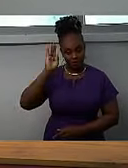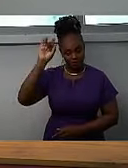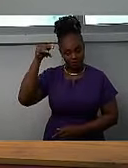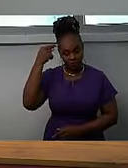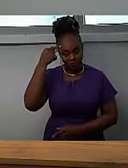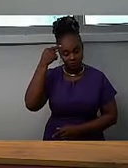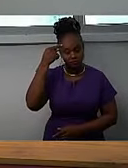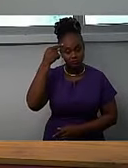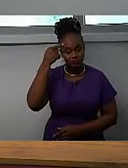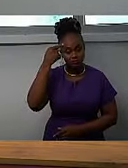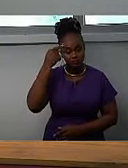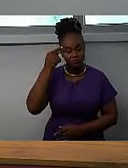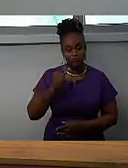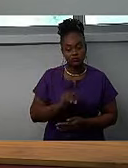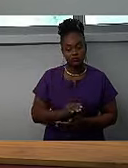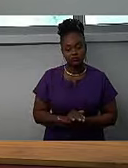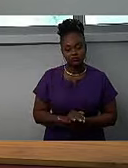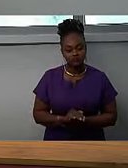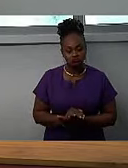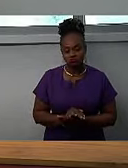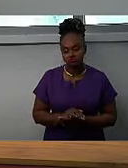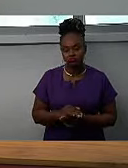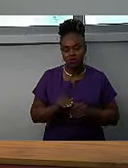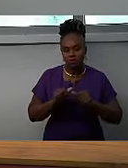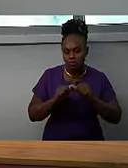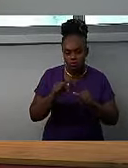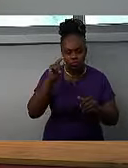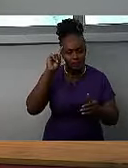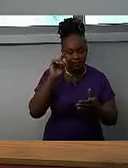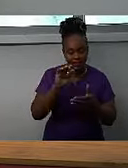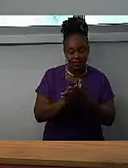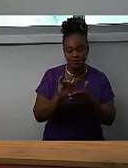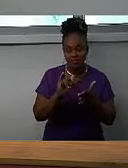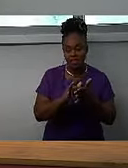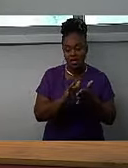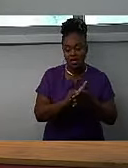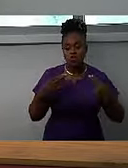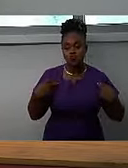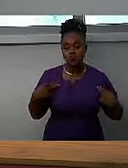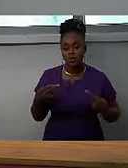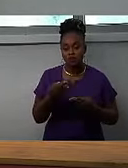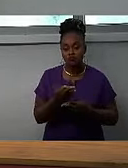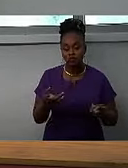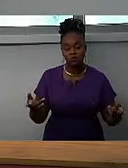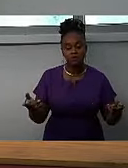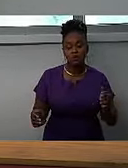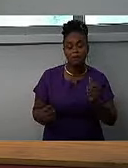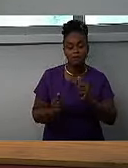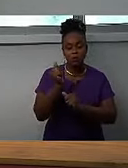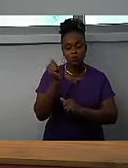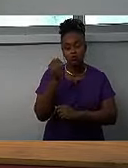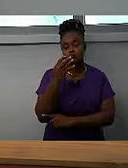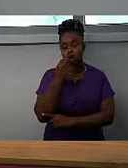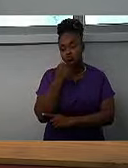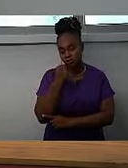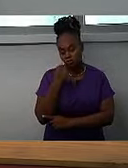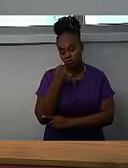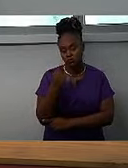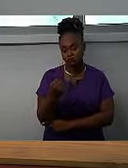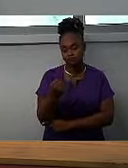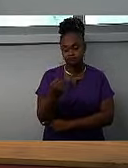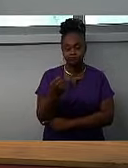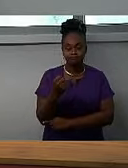reiterates its philosophy that our human resources are our most precious assets and a